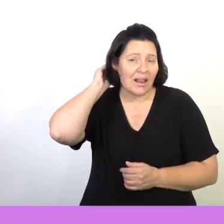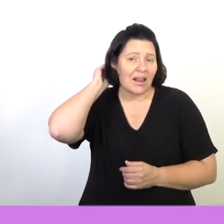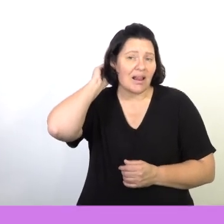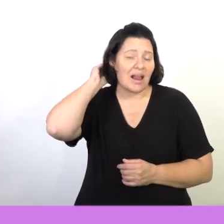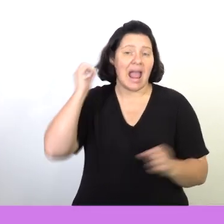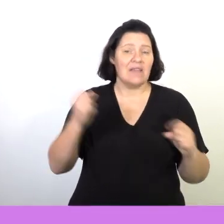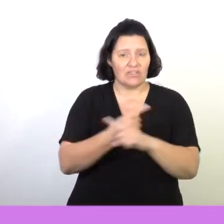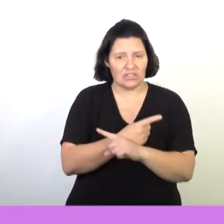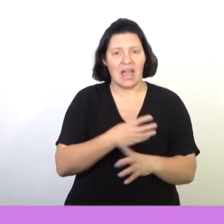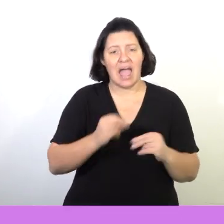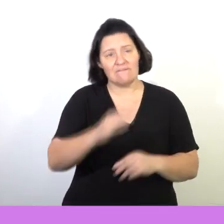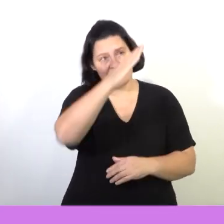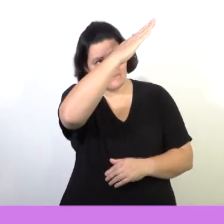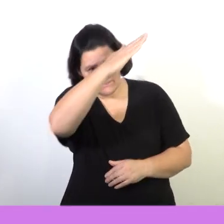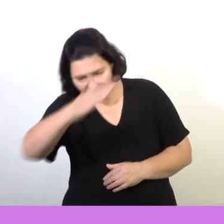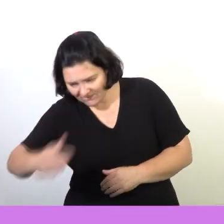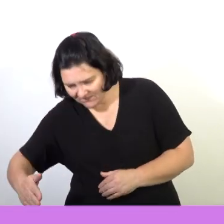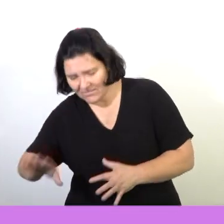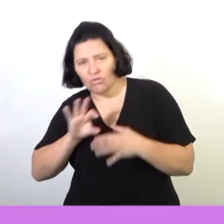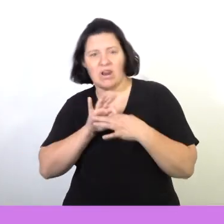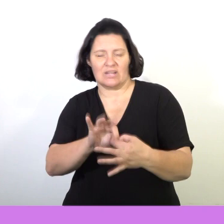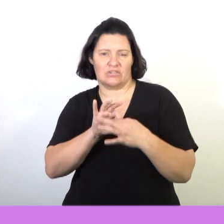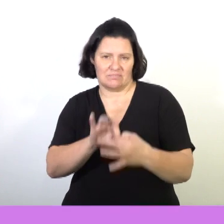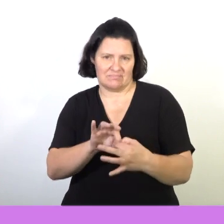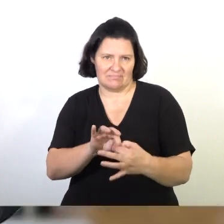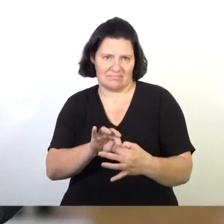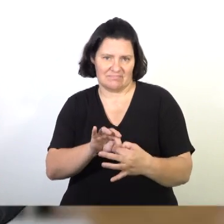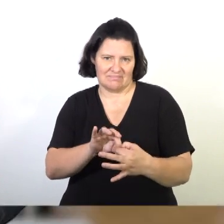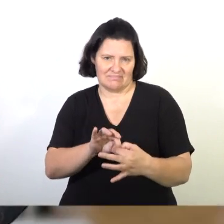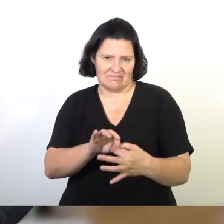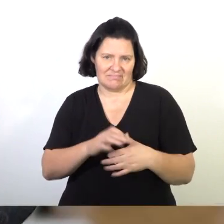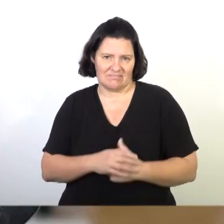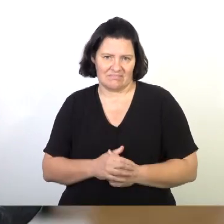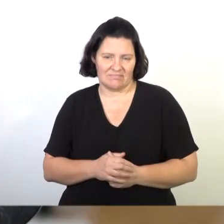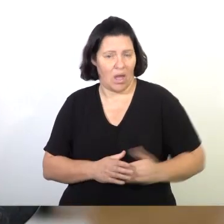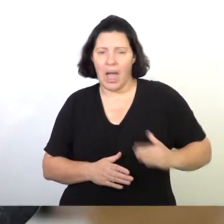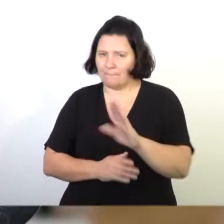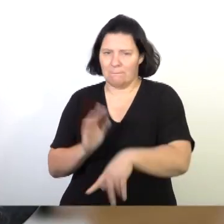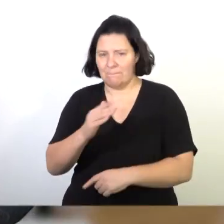inverse graph has a decreasing relationship. It means it goes down.